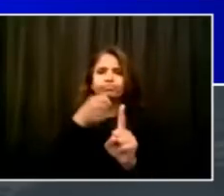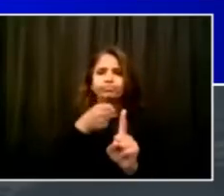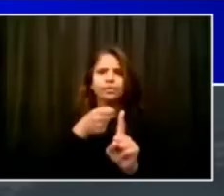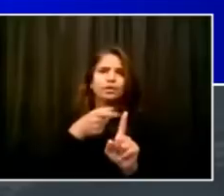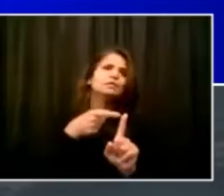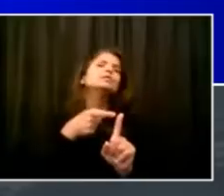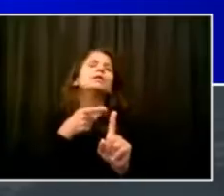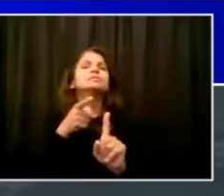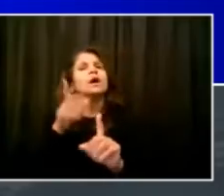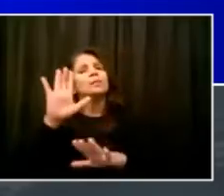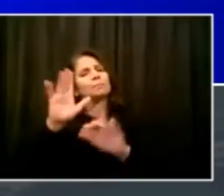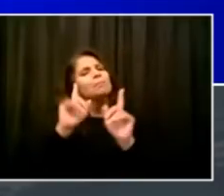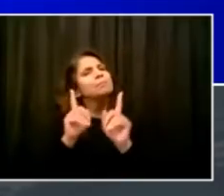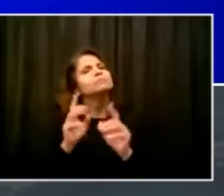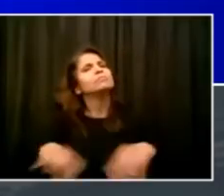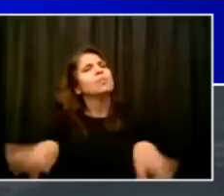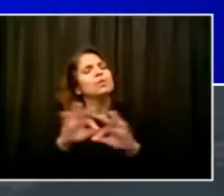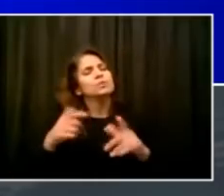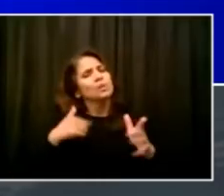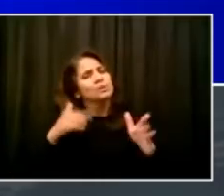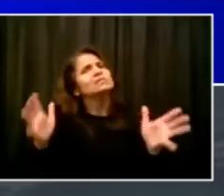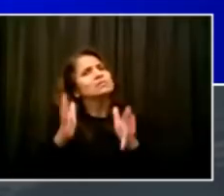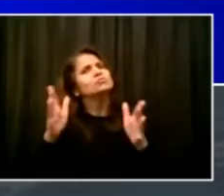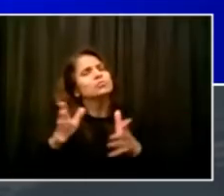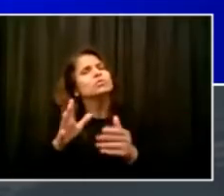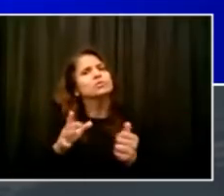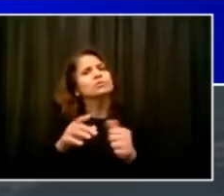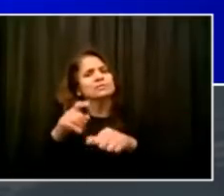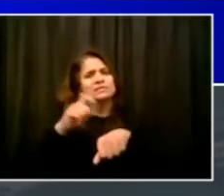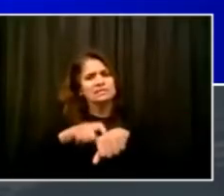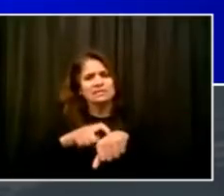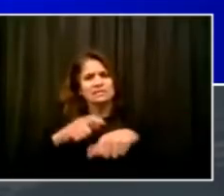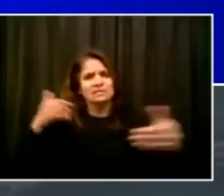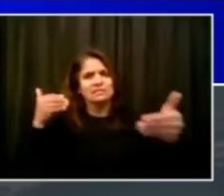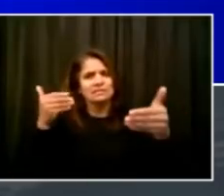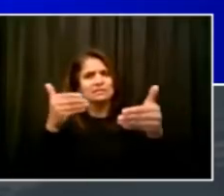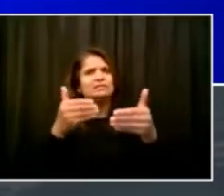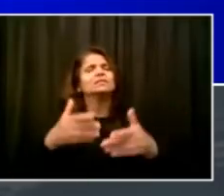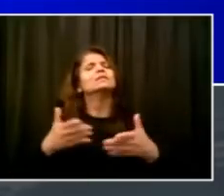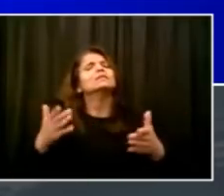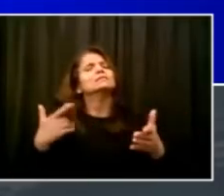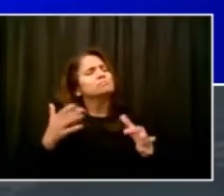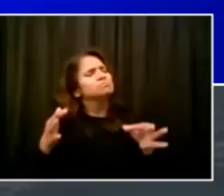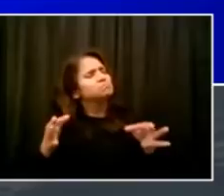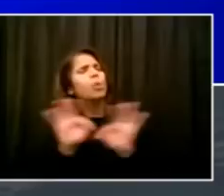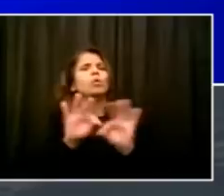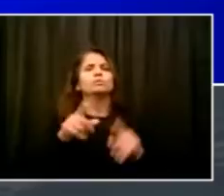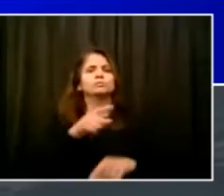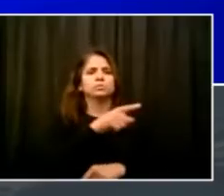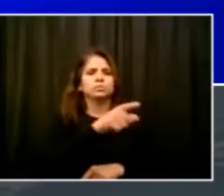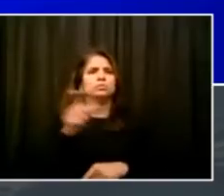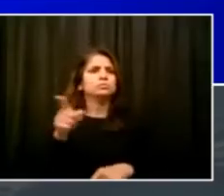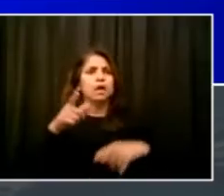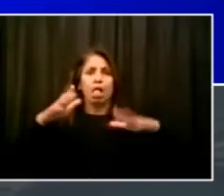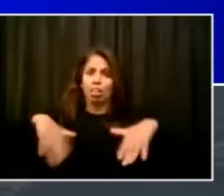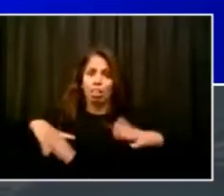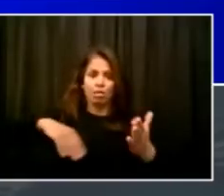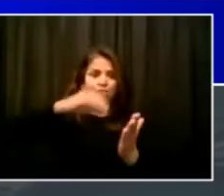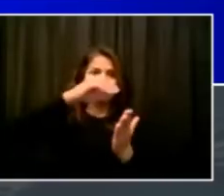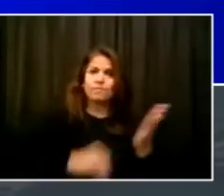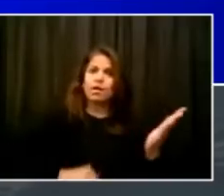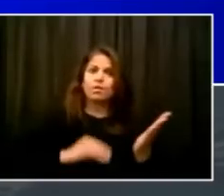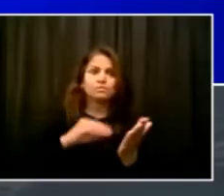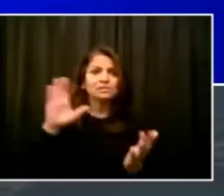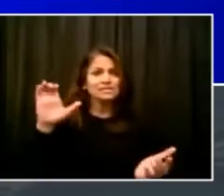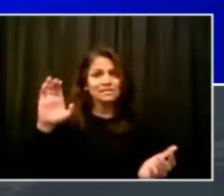to make sure that we recover from this crisis and we are well represented in Washington and we have the resources we need, not just this year or next year, but for the